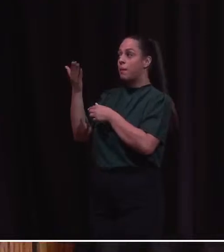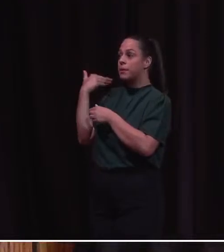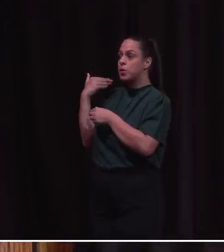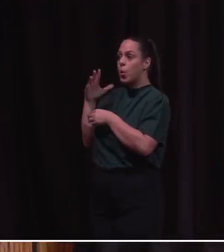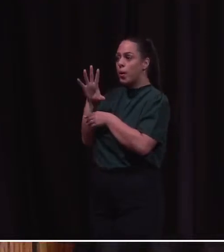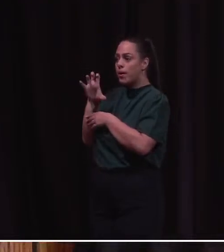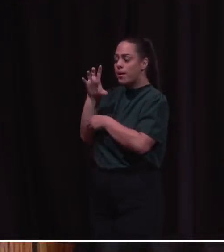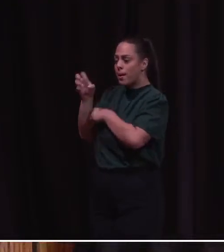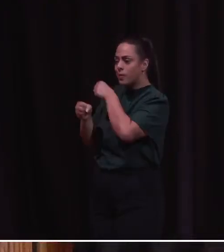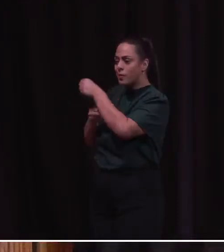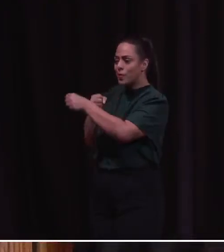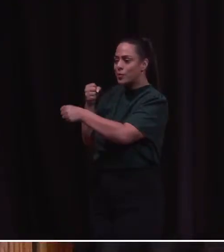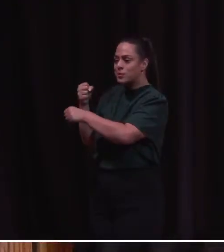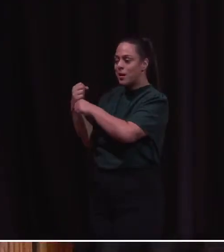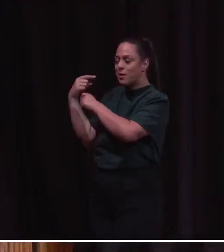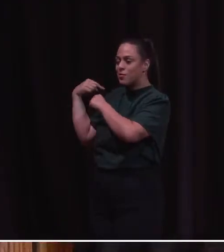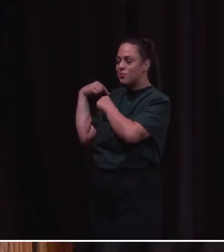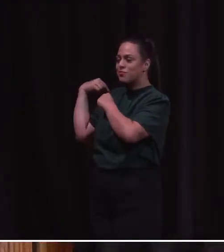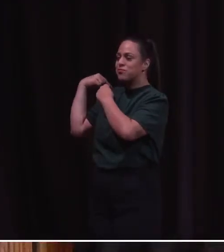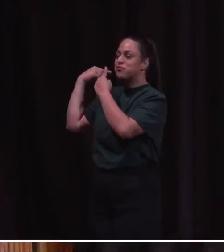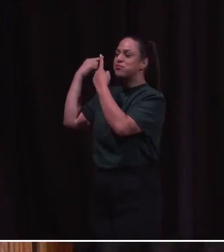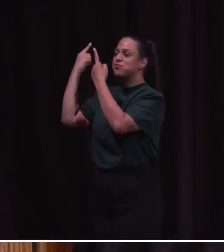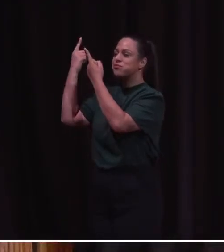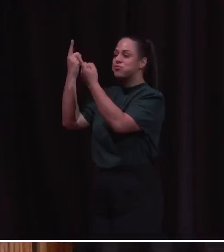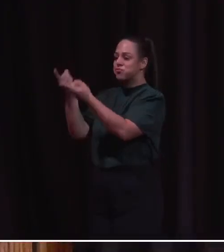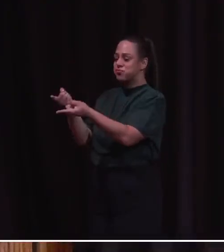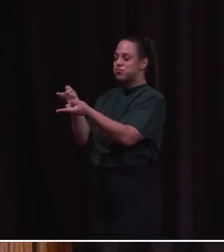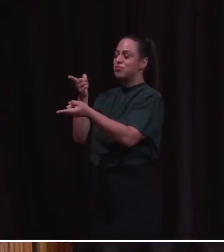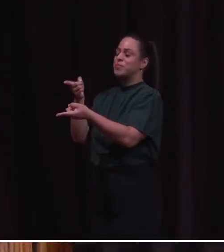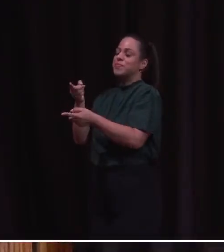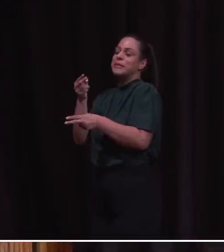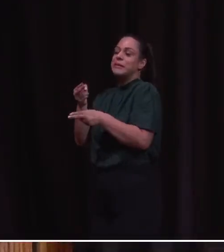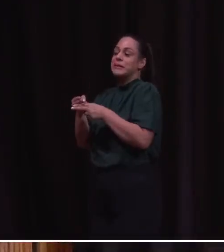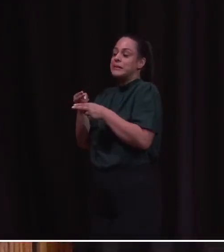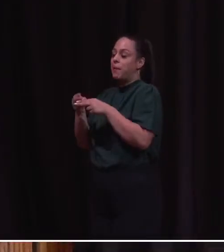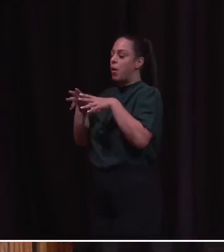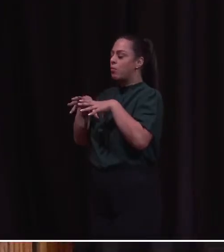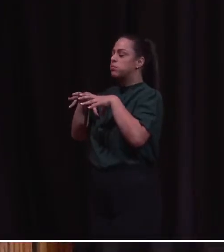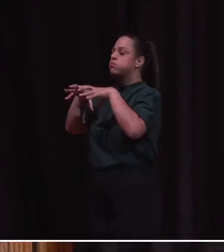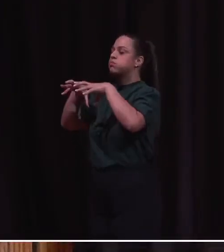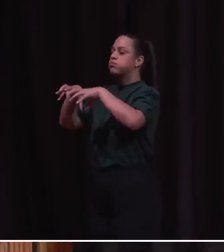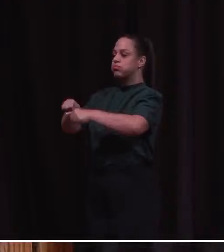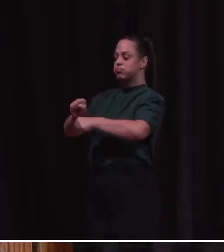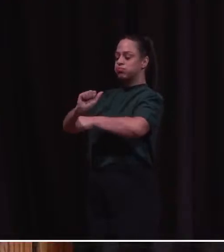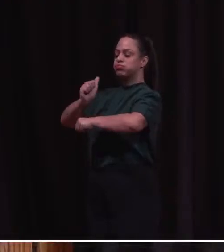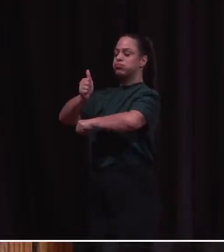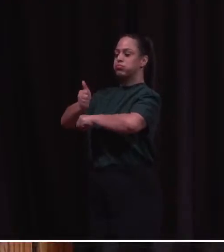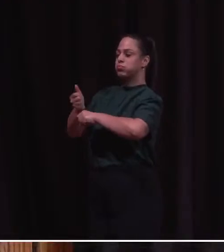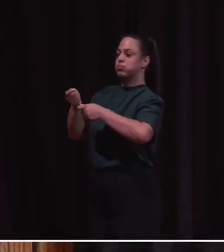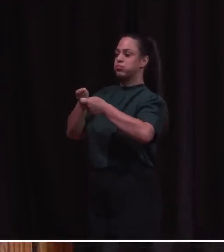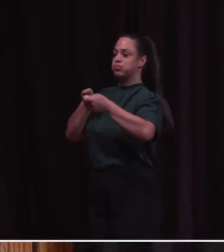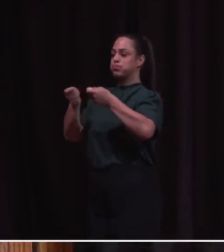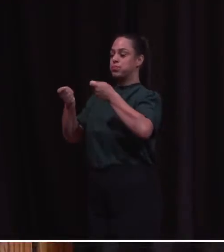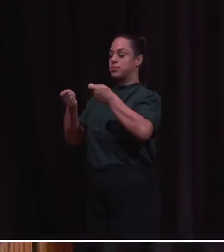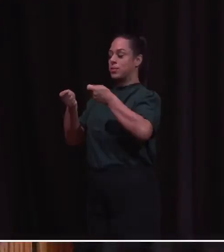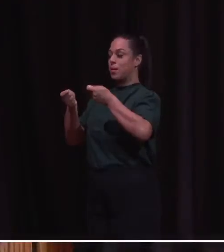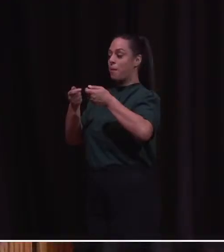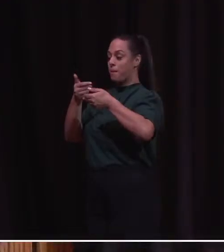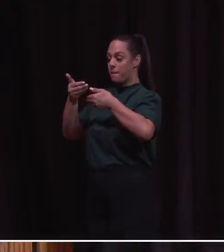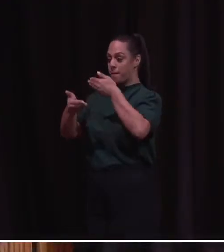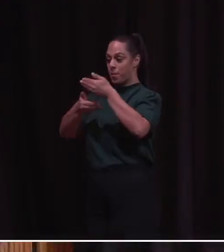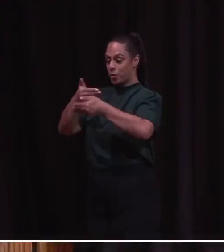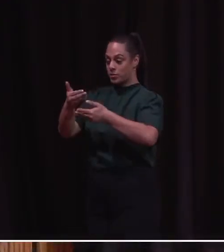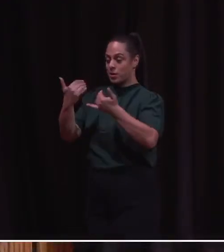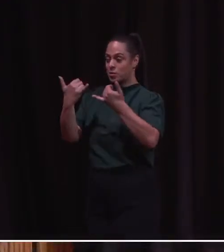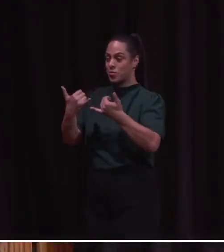the coloniality of power, a process that is constitutive of modernity. The period inaugurated a